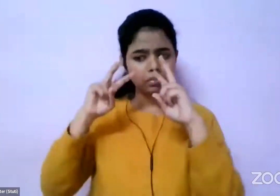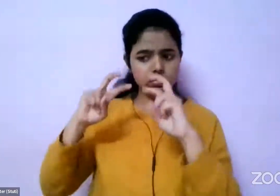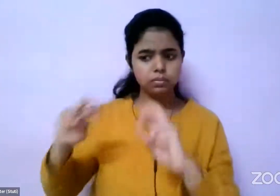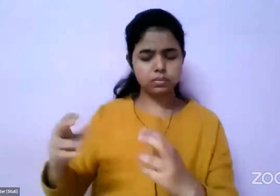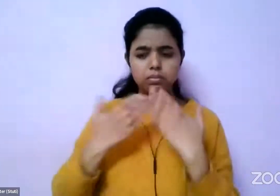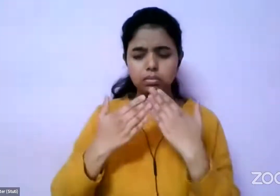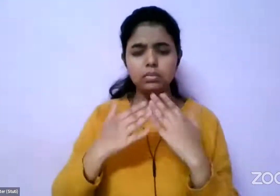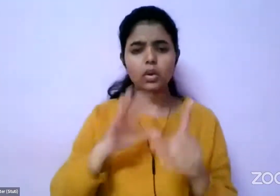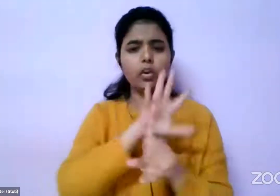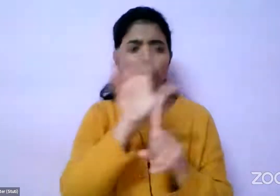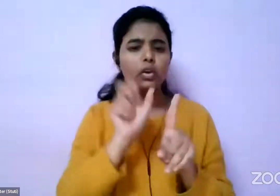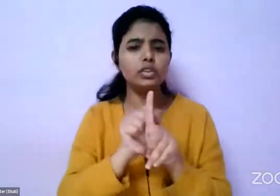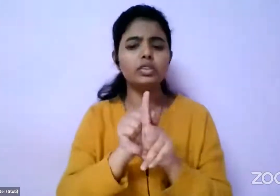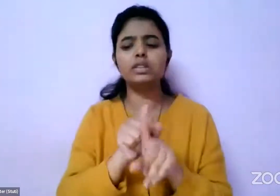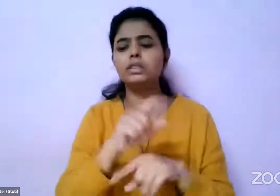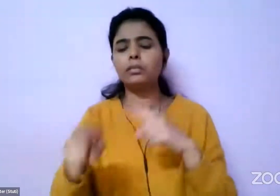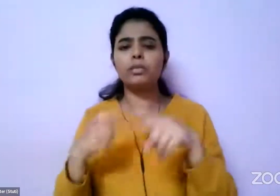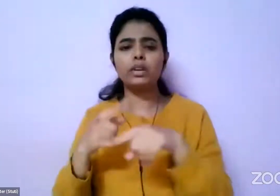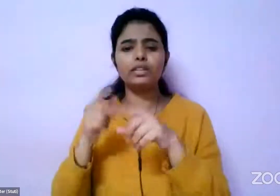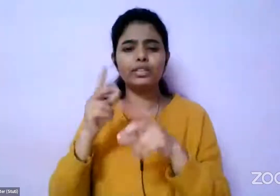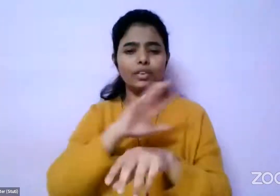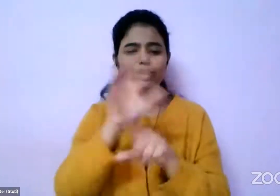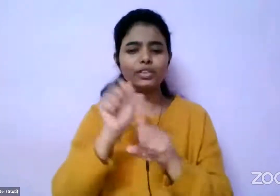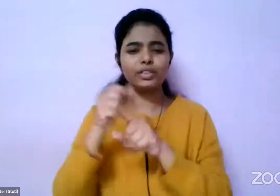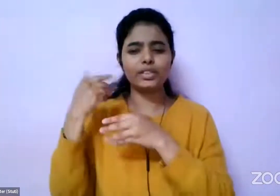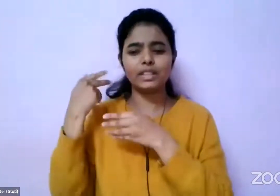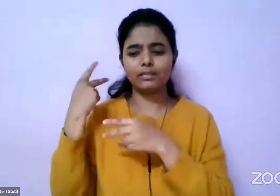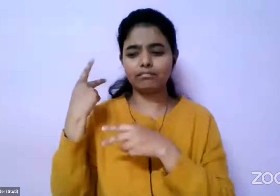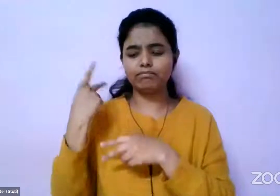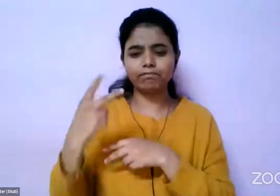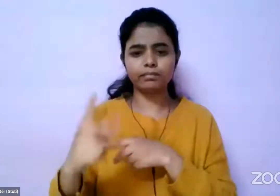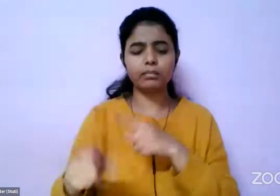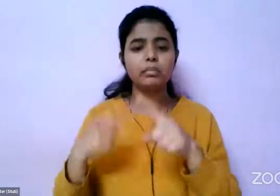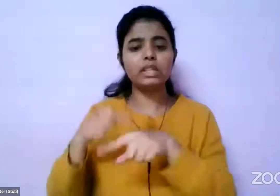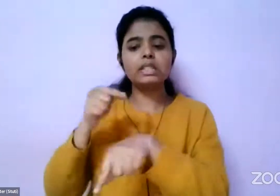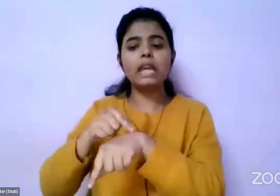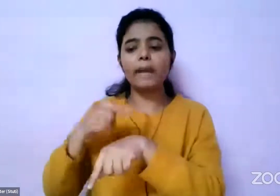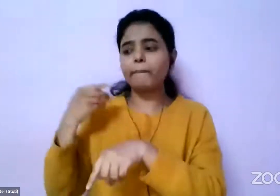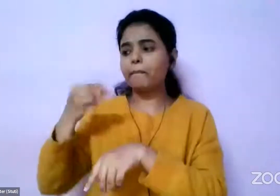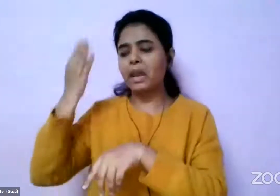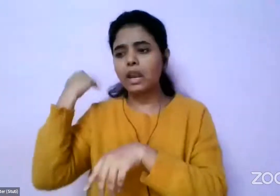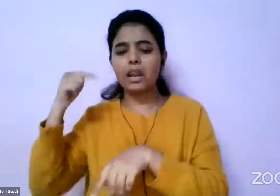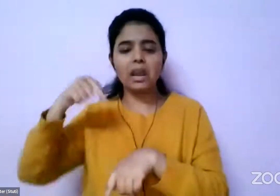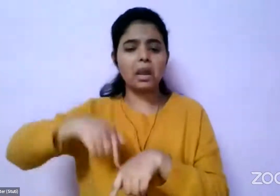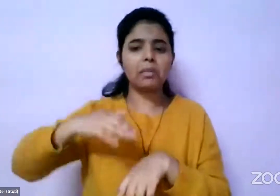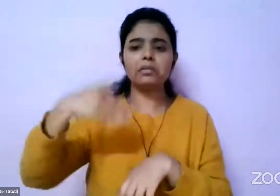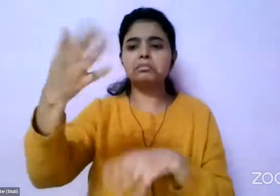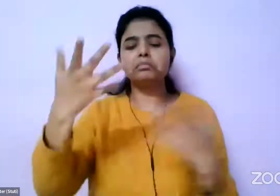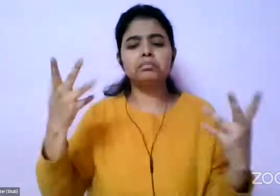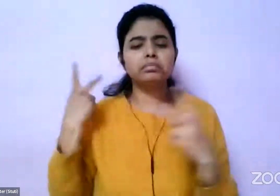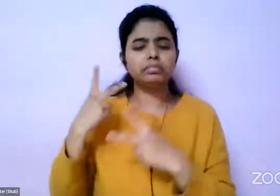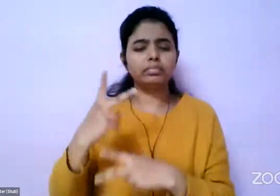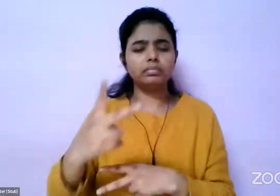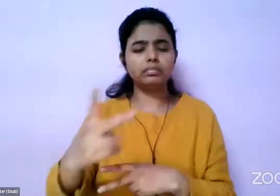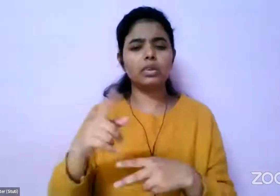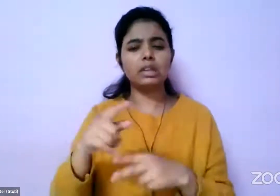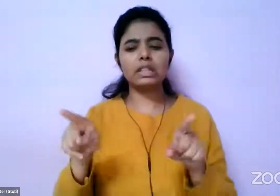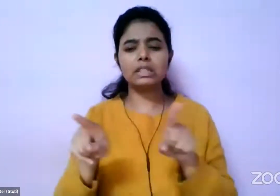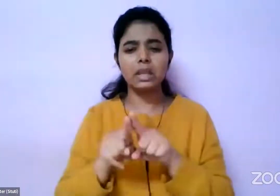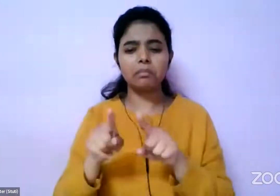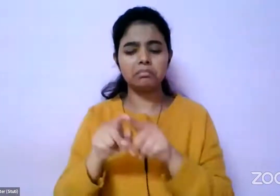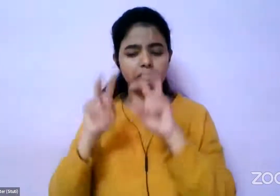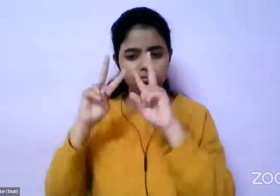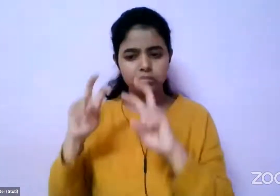and cultures. To explore women resisting the stereotypes with the burden of expectations and the norm of